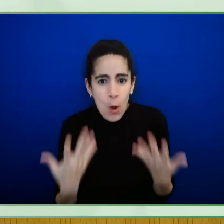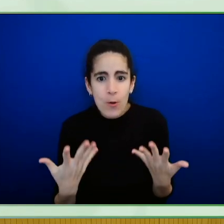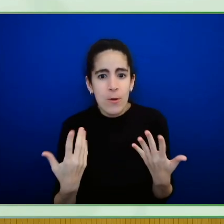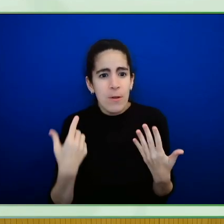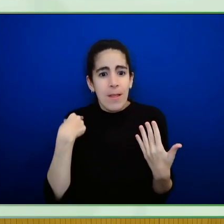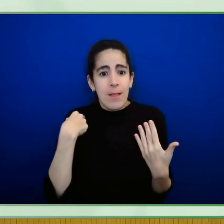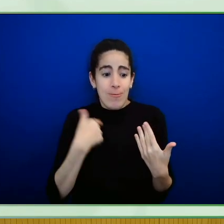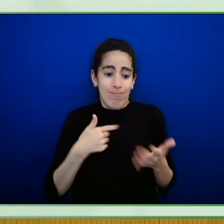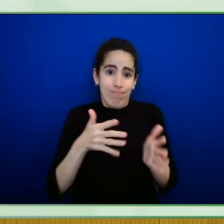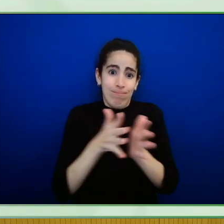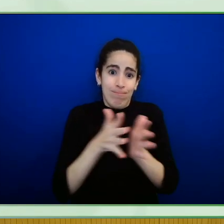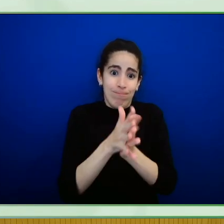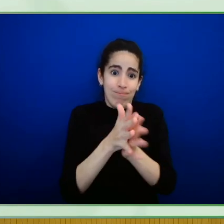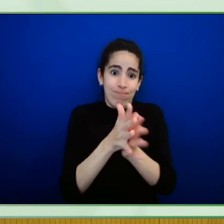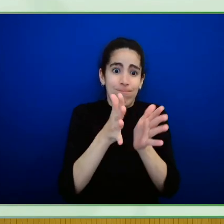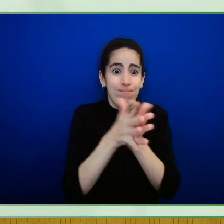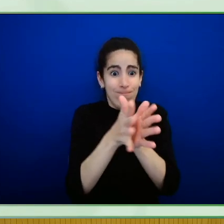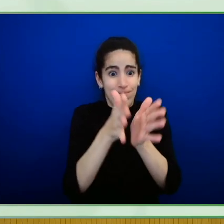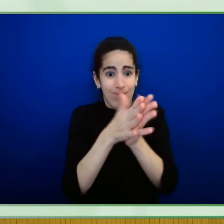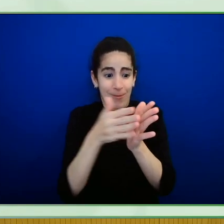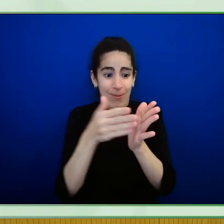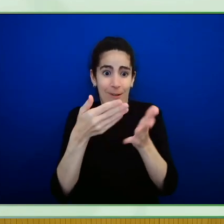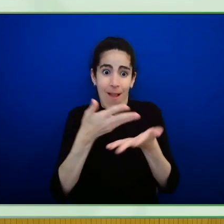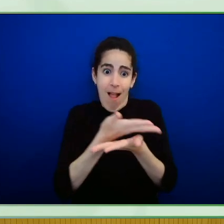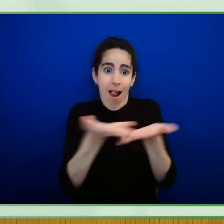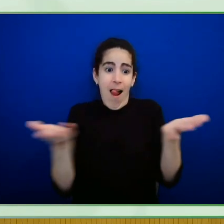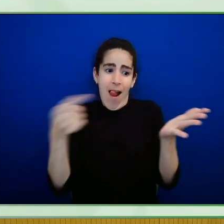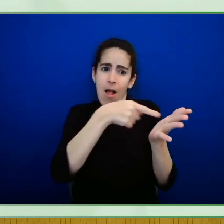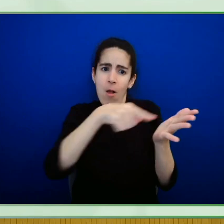positively impacting what you're doing